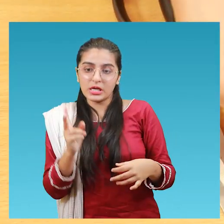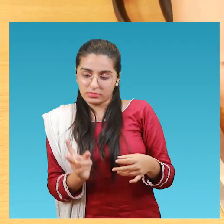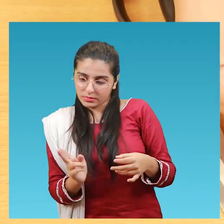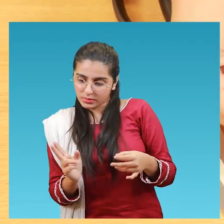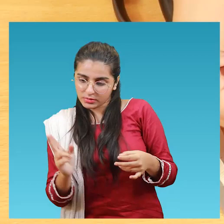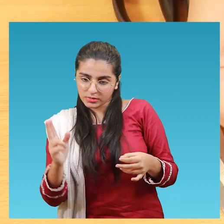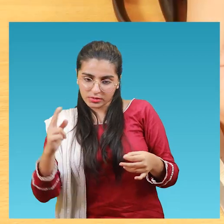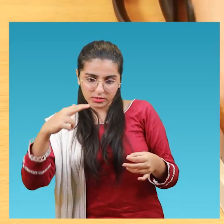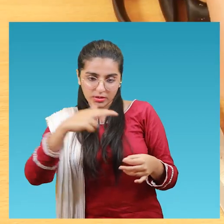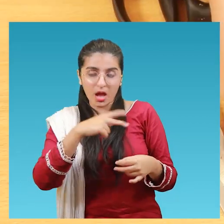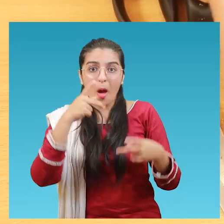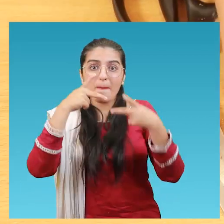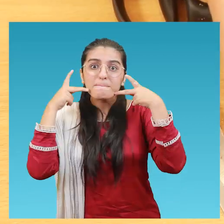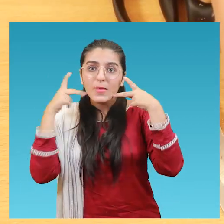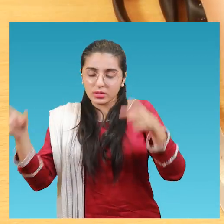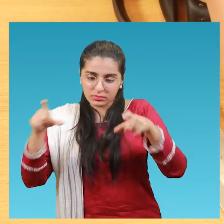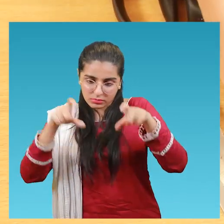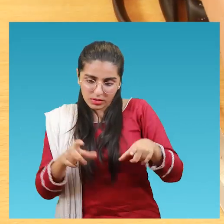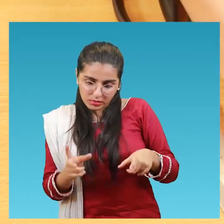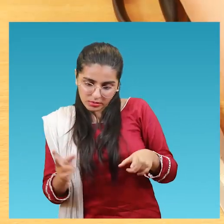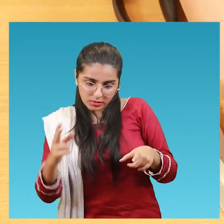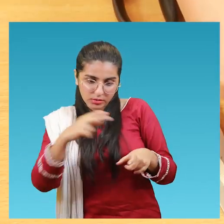video.